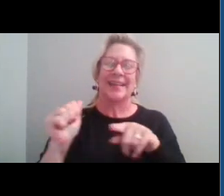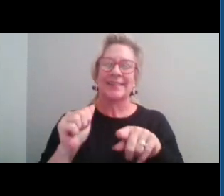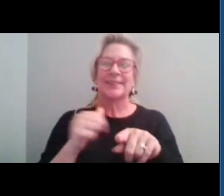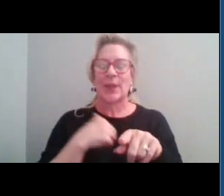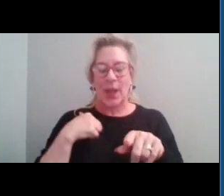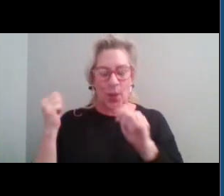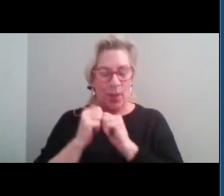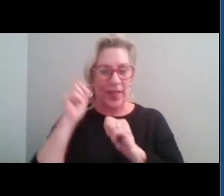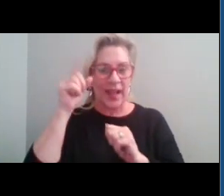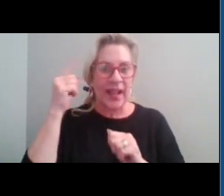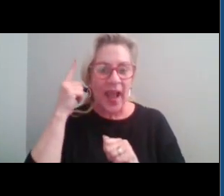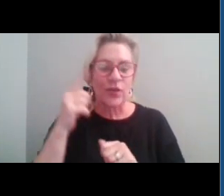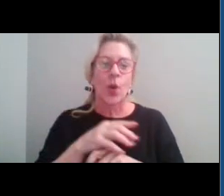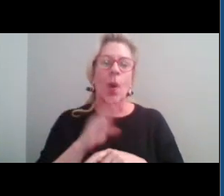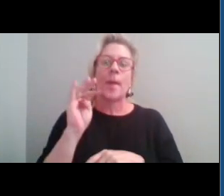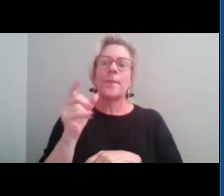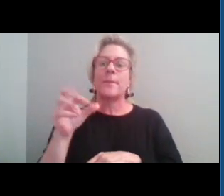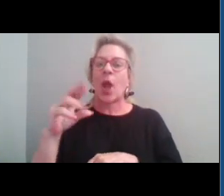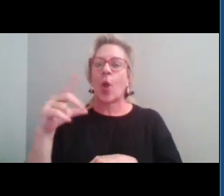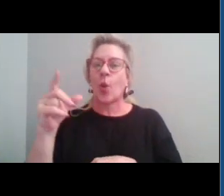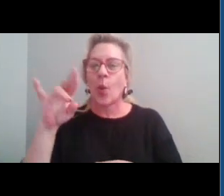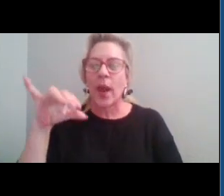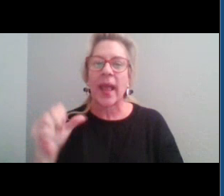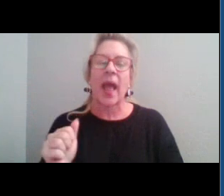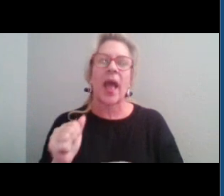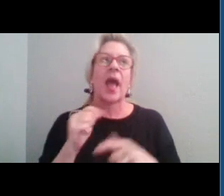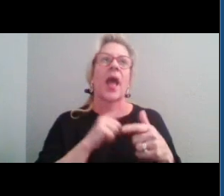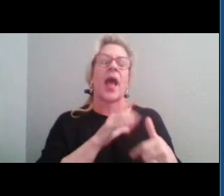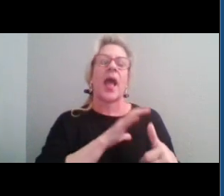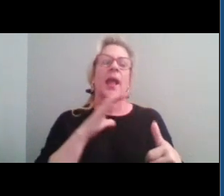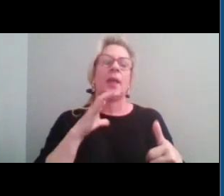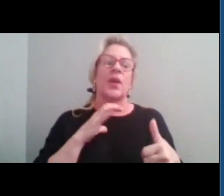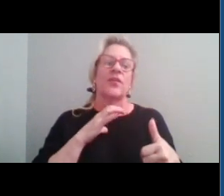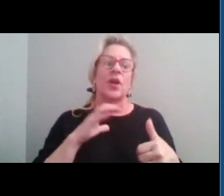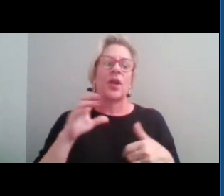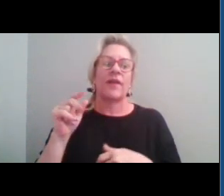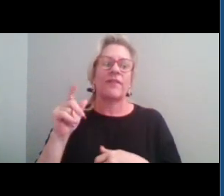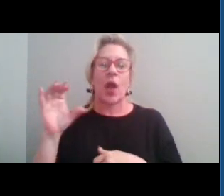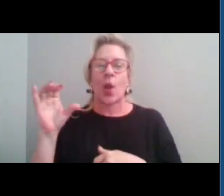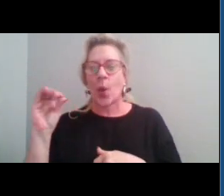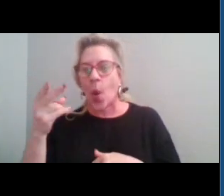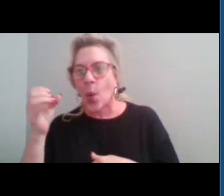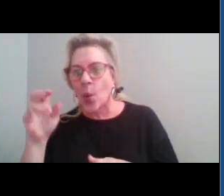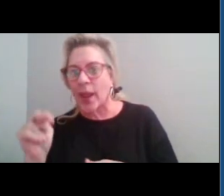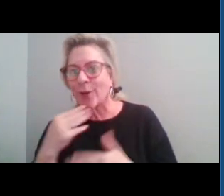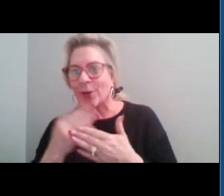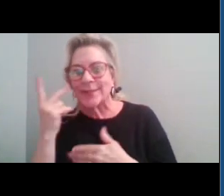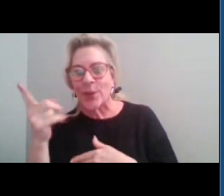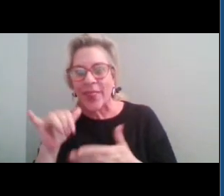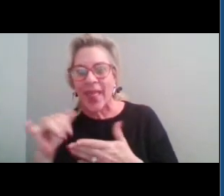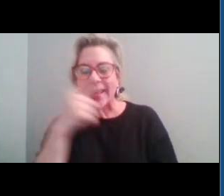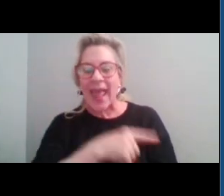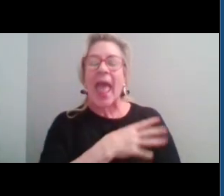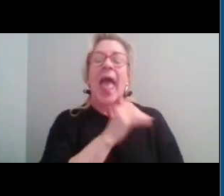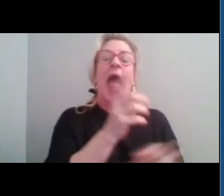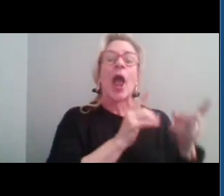Mayor Gloria, the SANDAG Director, Commissioner Falcone. It's good to see you there that day, and Director Weiss as well.